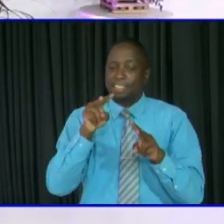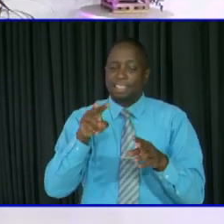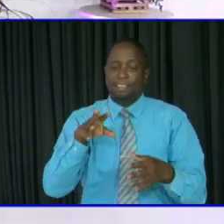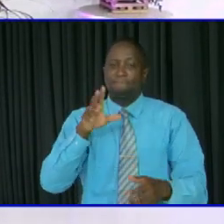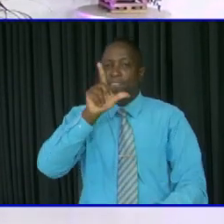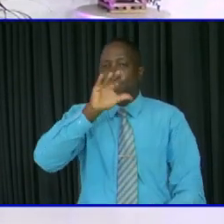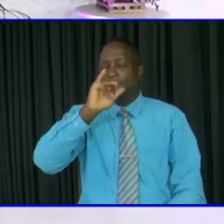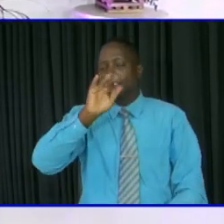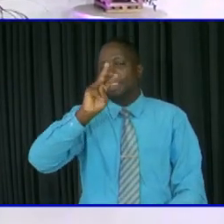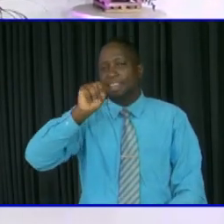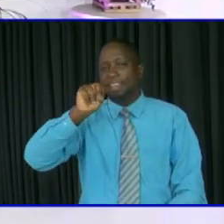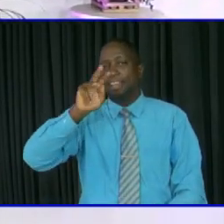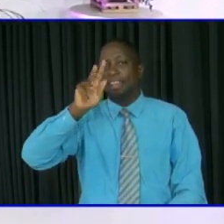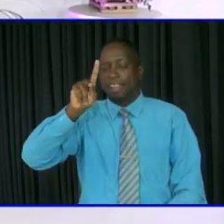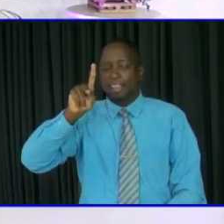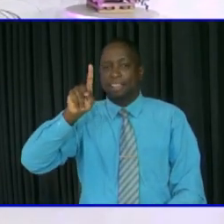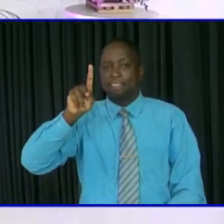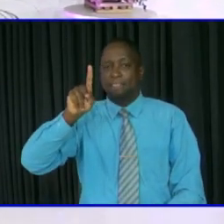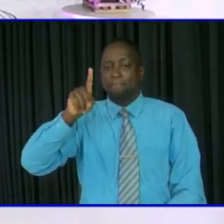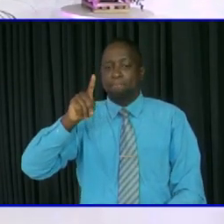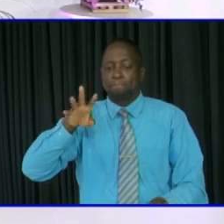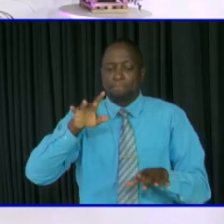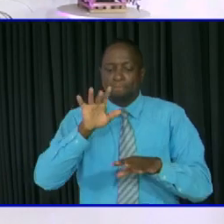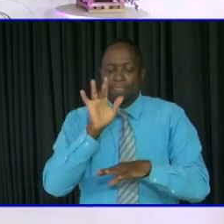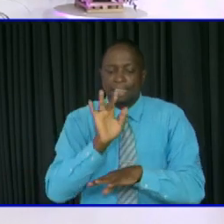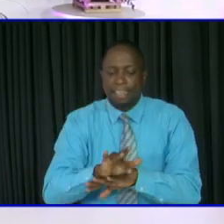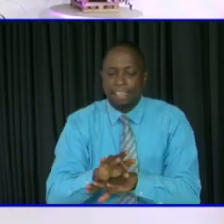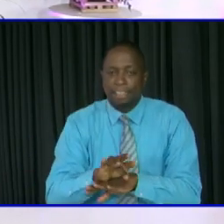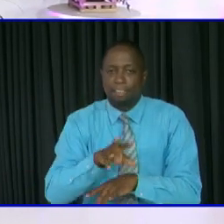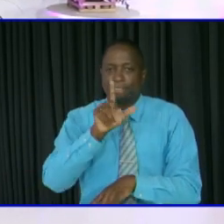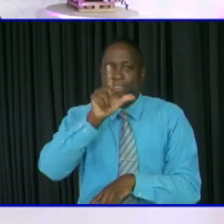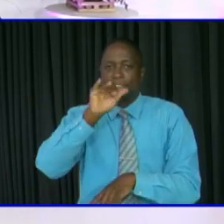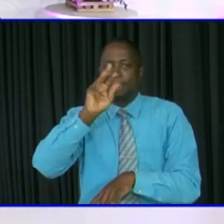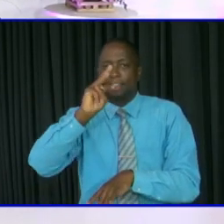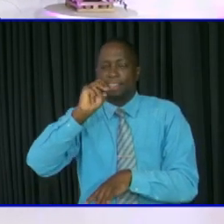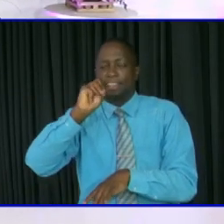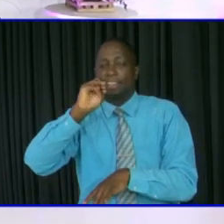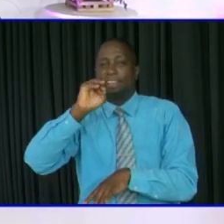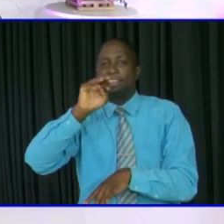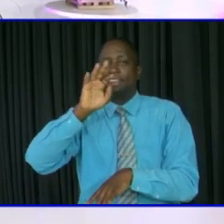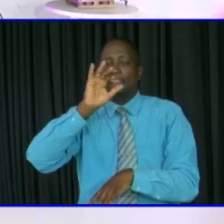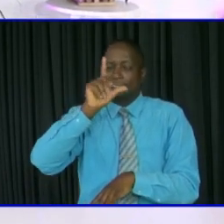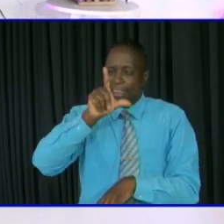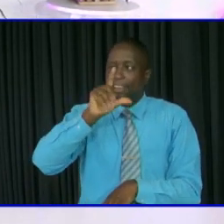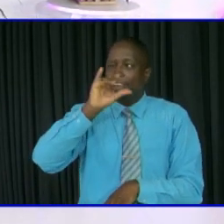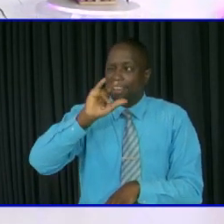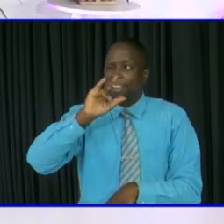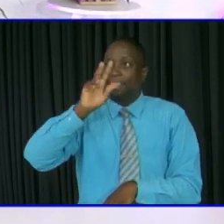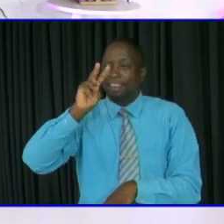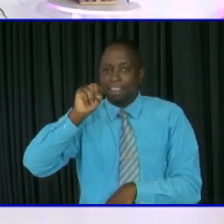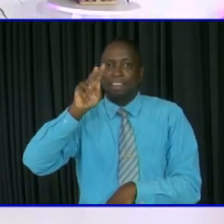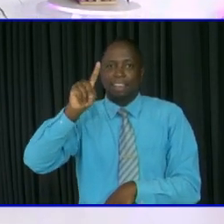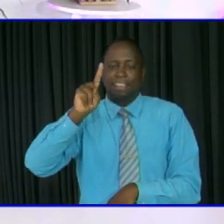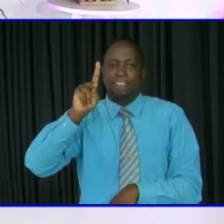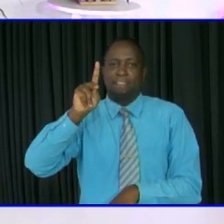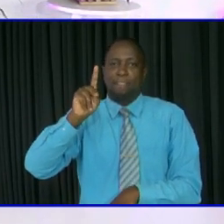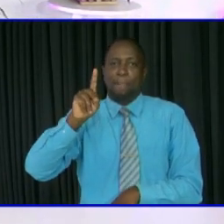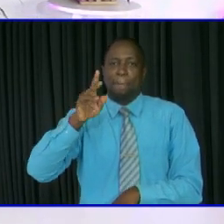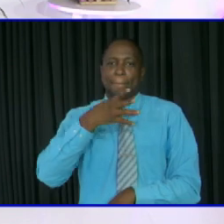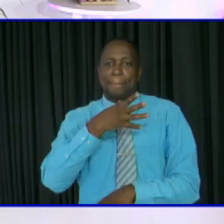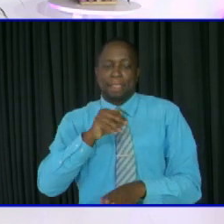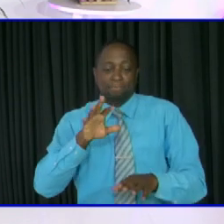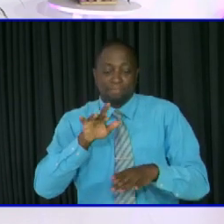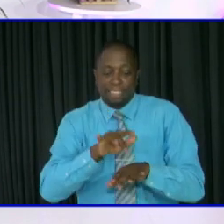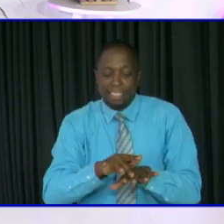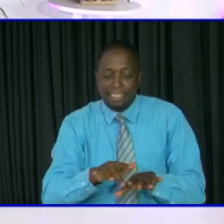You're getting the link and you don't want to be shut out. You're getting the link and you don't want to be shut out. You're getting the link. You don't